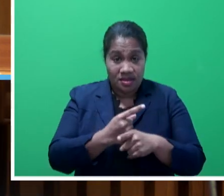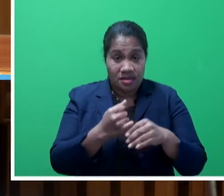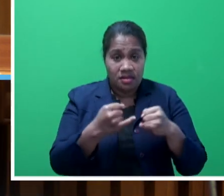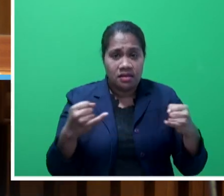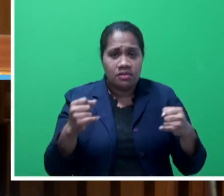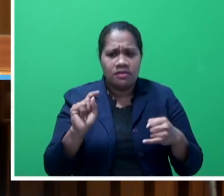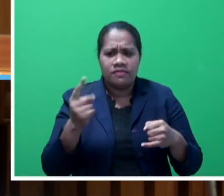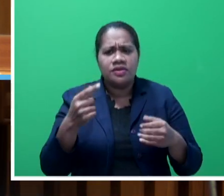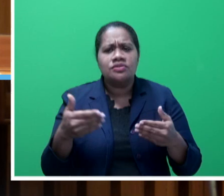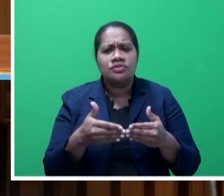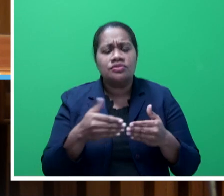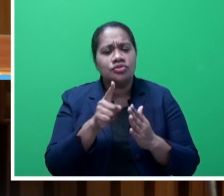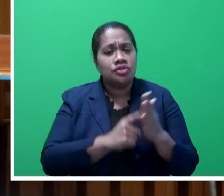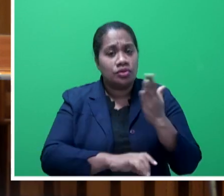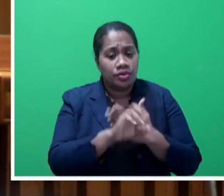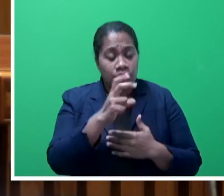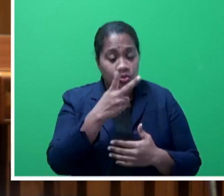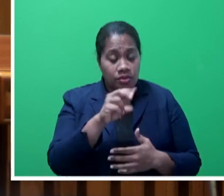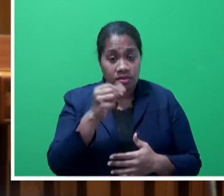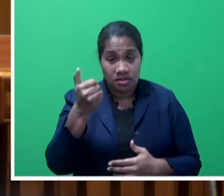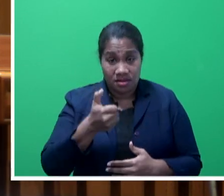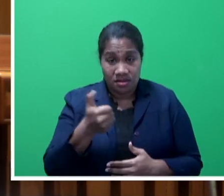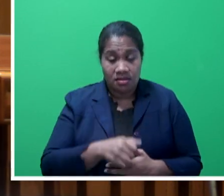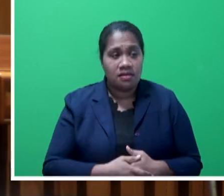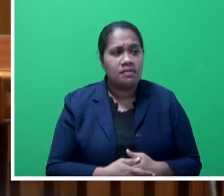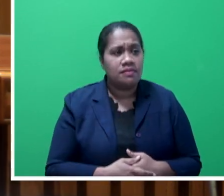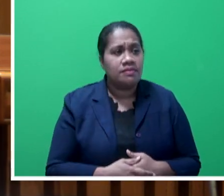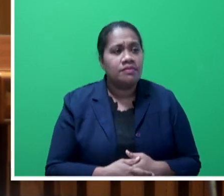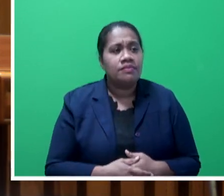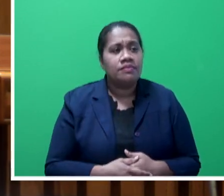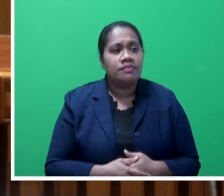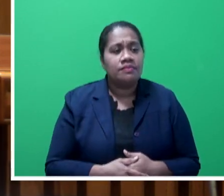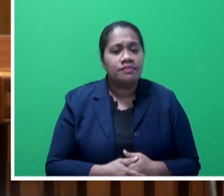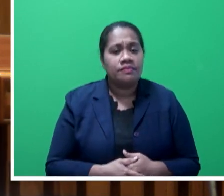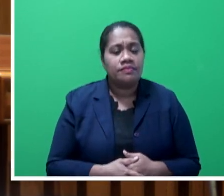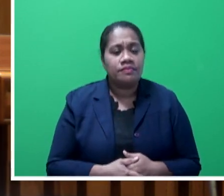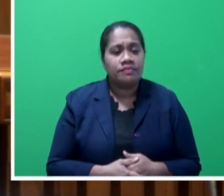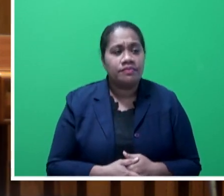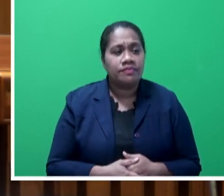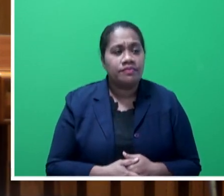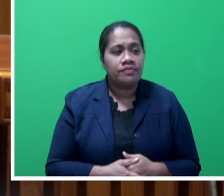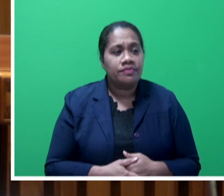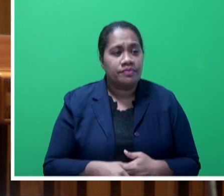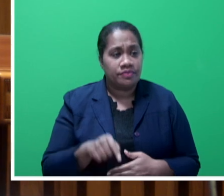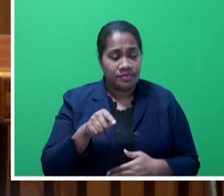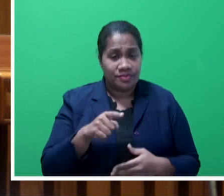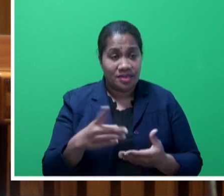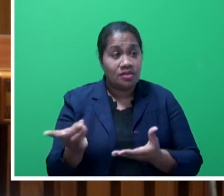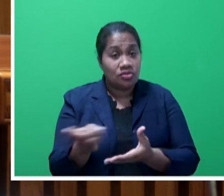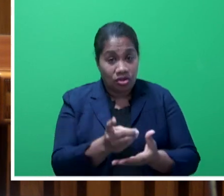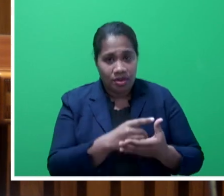of 2016. It is, of course, a live document. Like all HR documents, it must be a